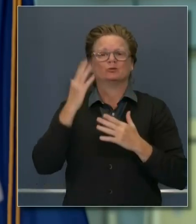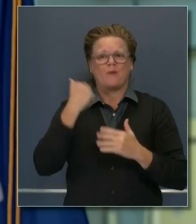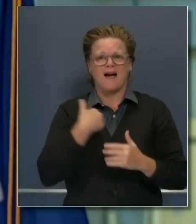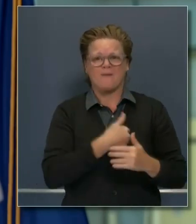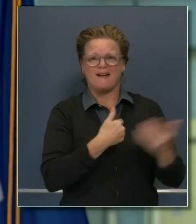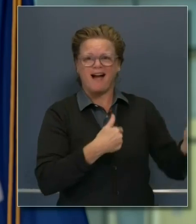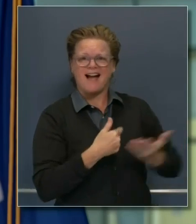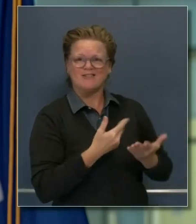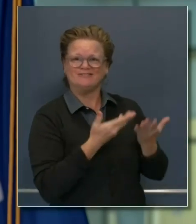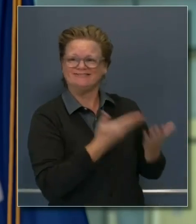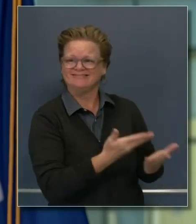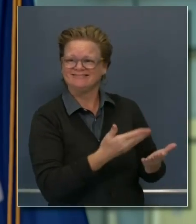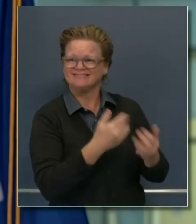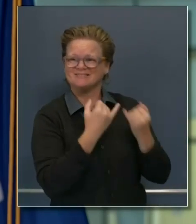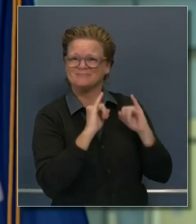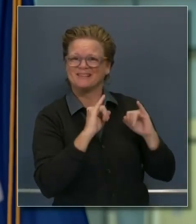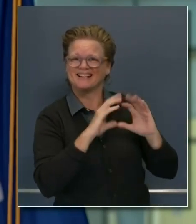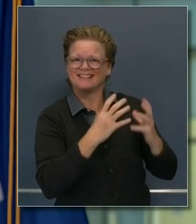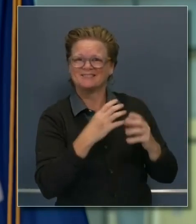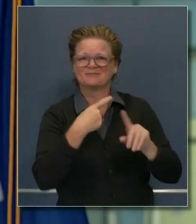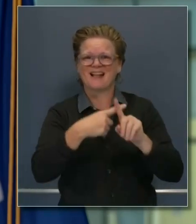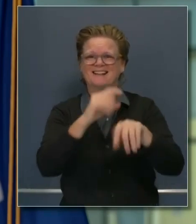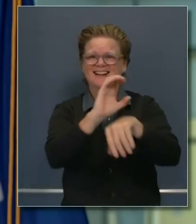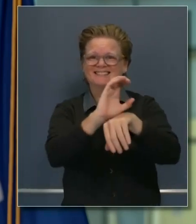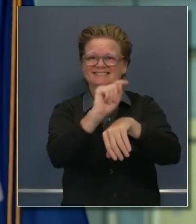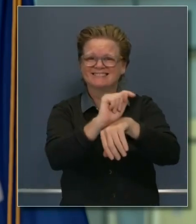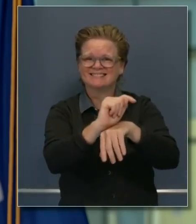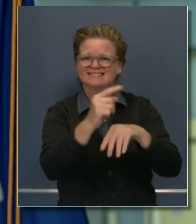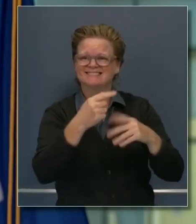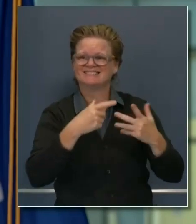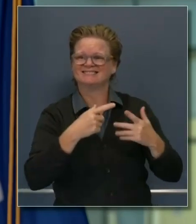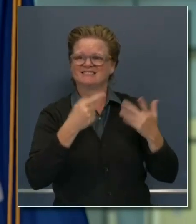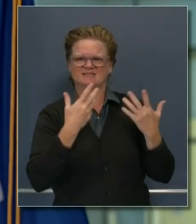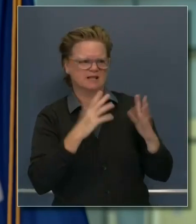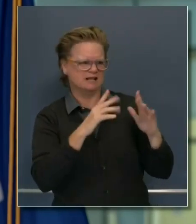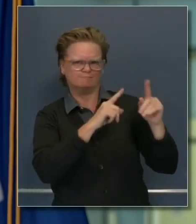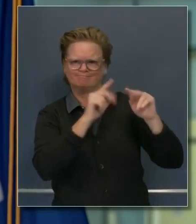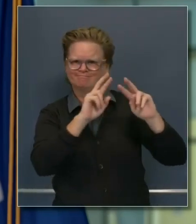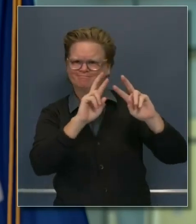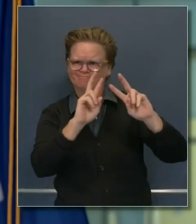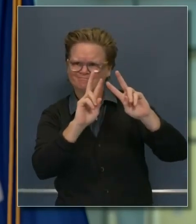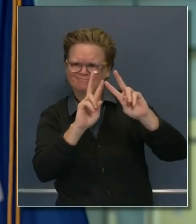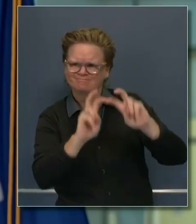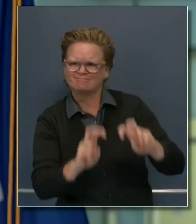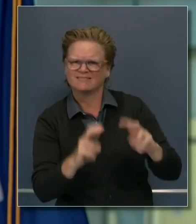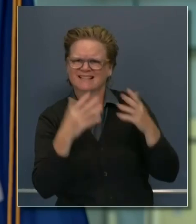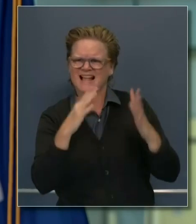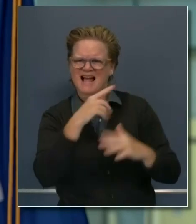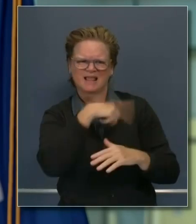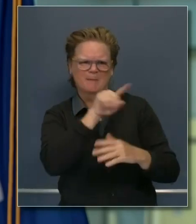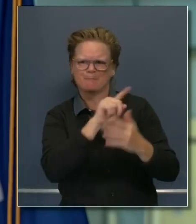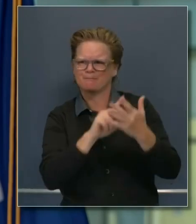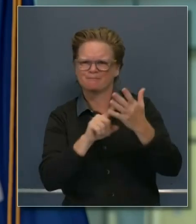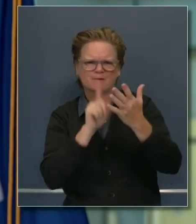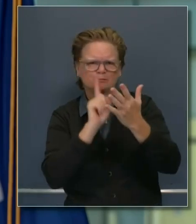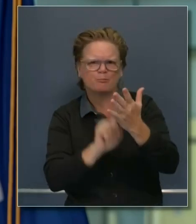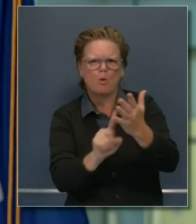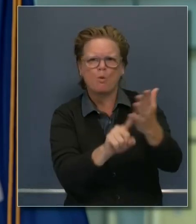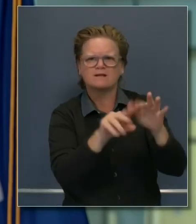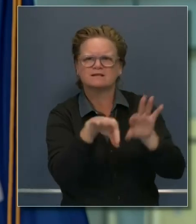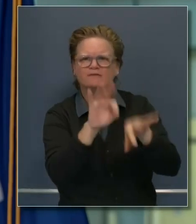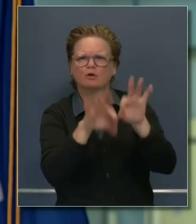consultant report out at the same time we put the strike team report out. It's why we had EDD respond in